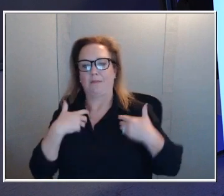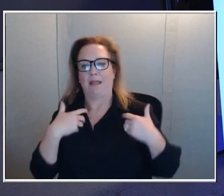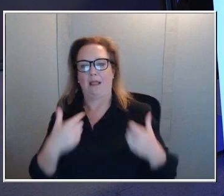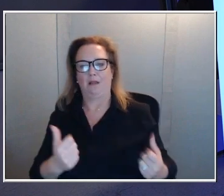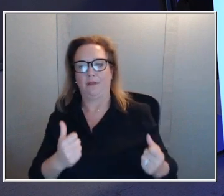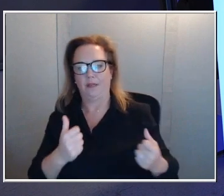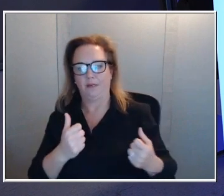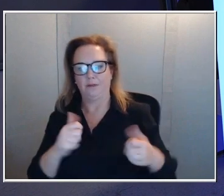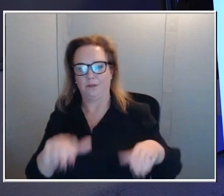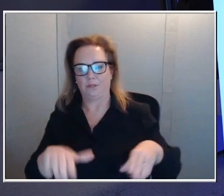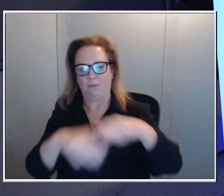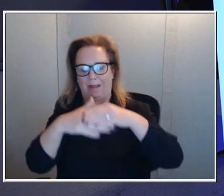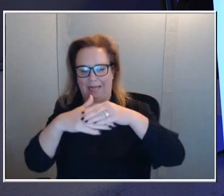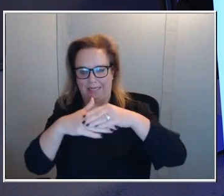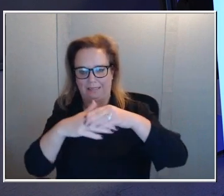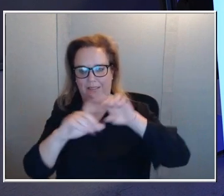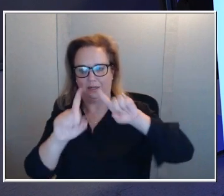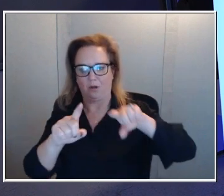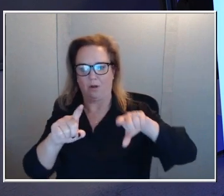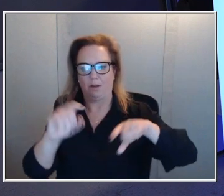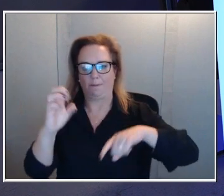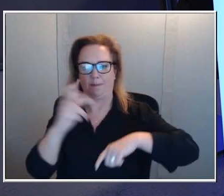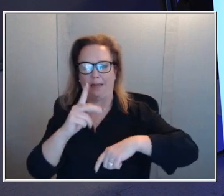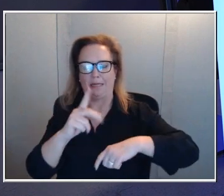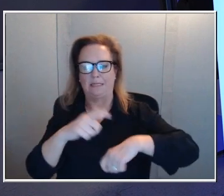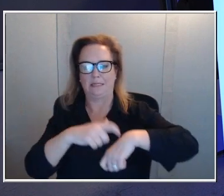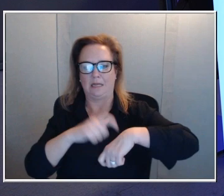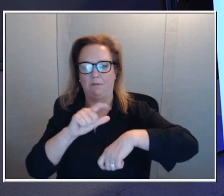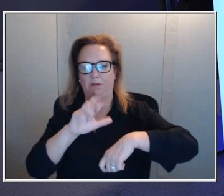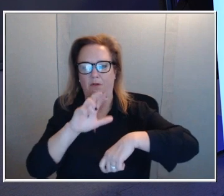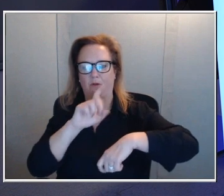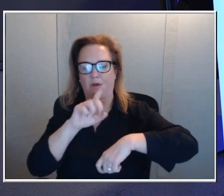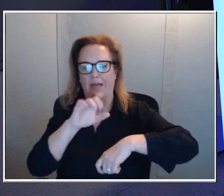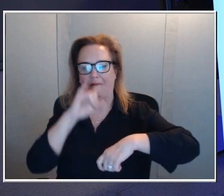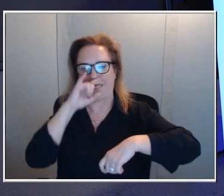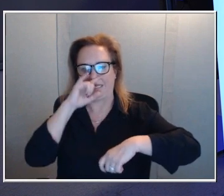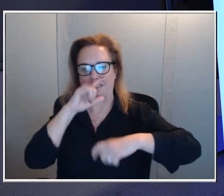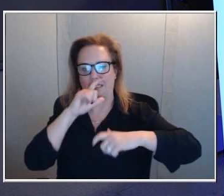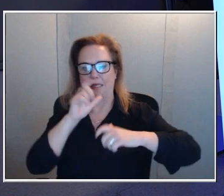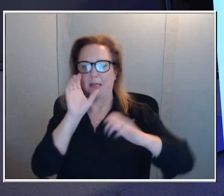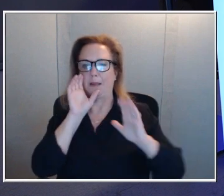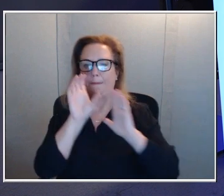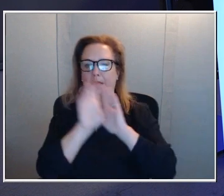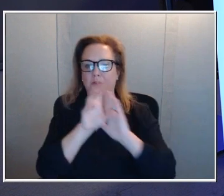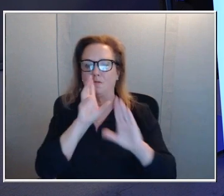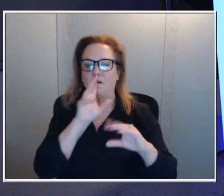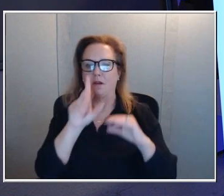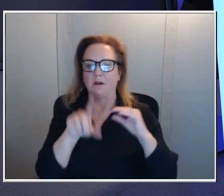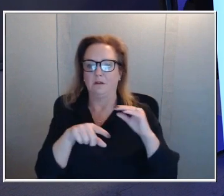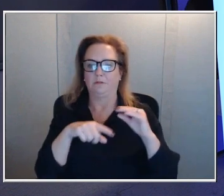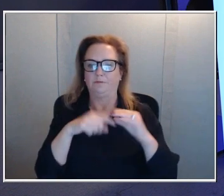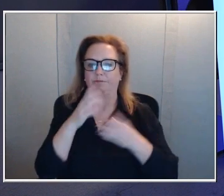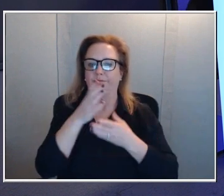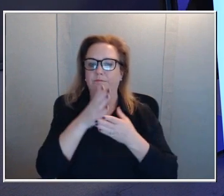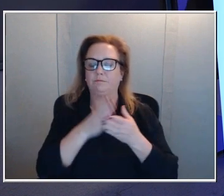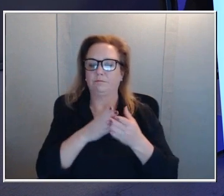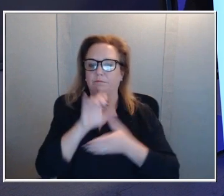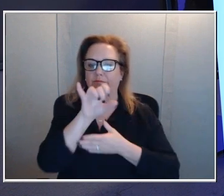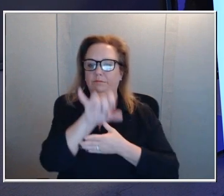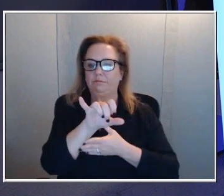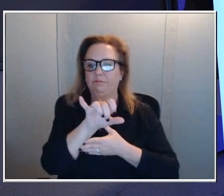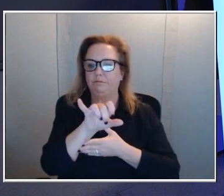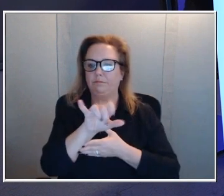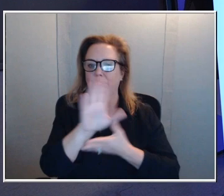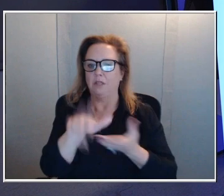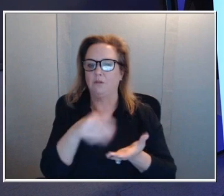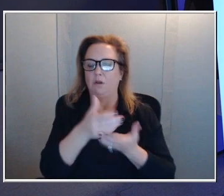those weddings and getting them back to time with their grandkids. So it's that bigger picture that we're talking about. And part of this bigger picture is through all of this,